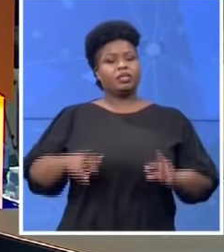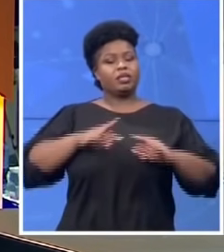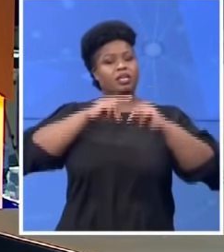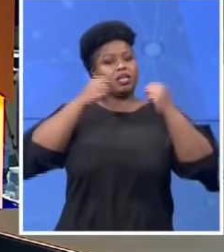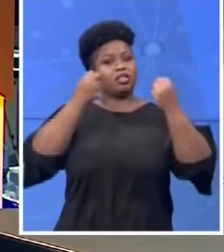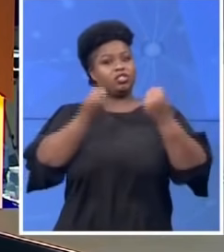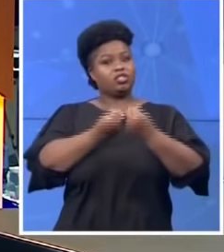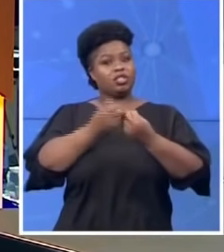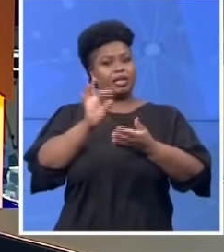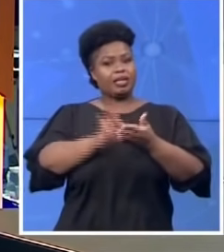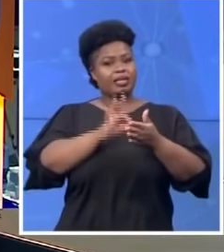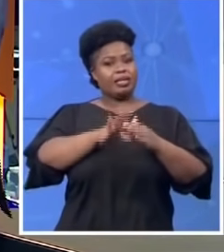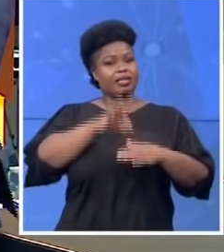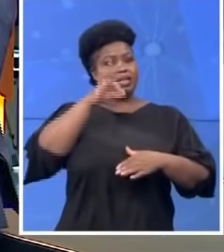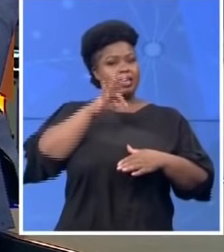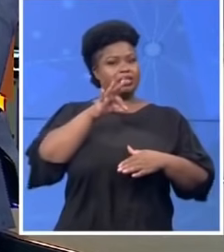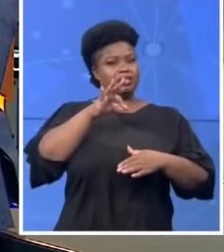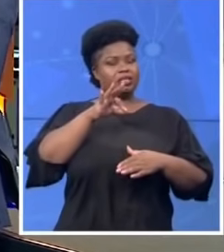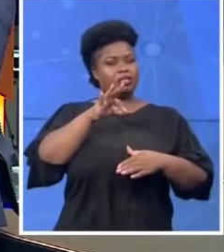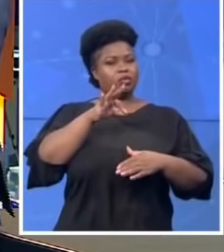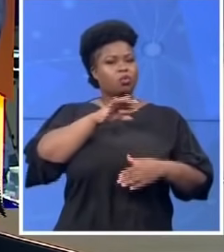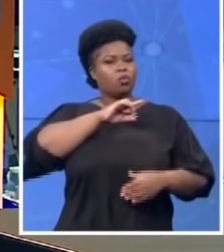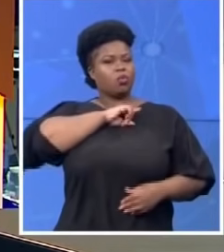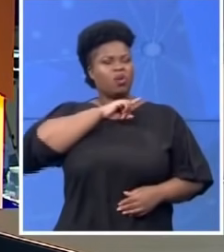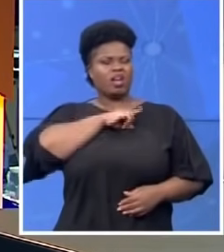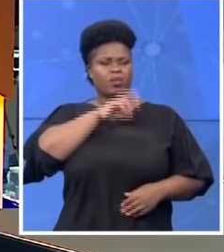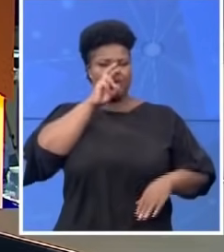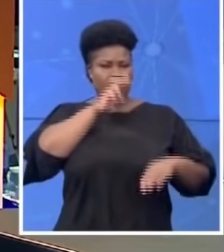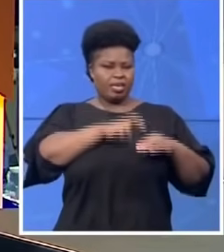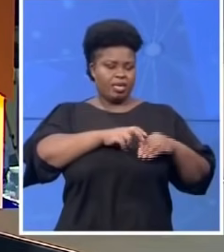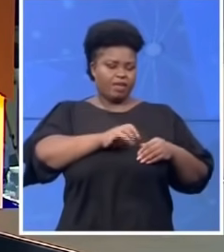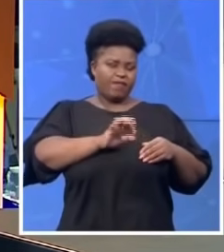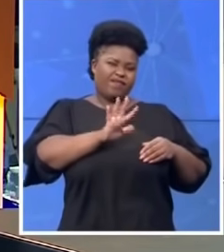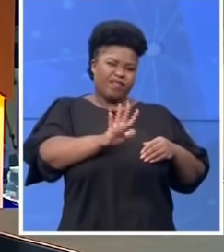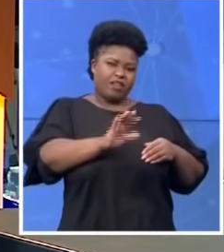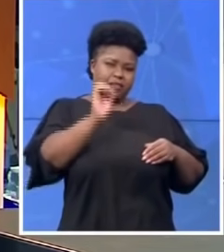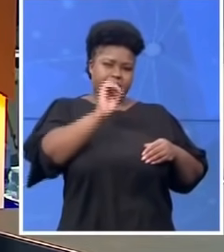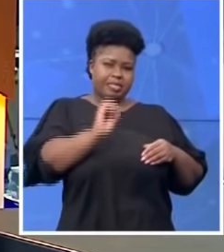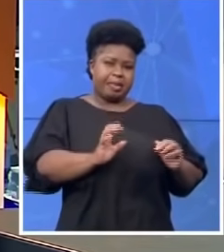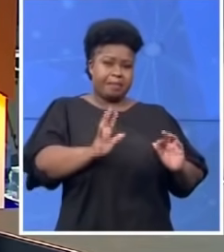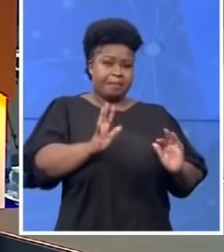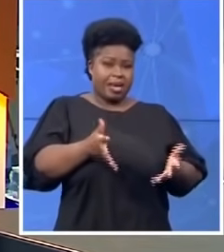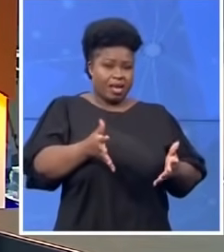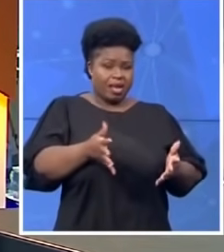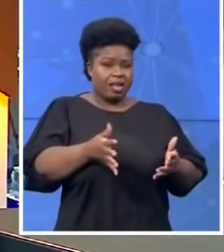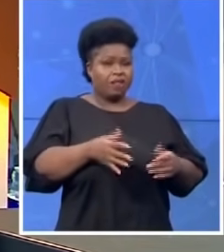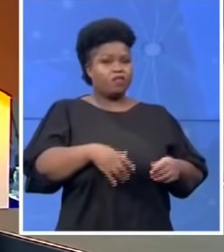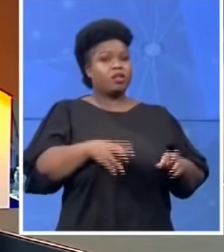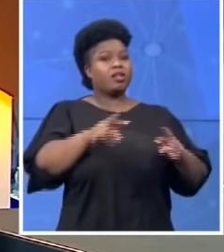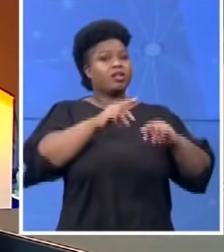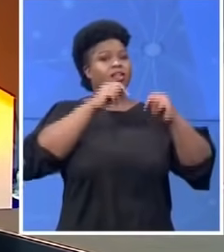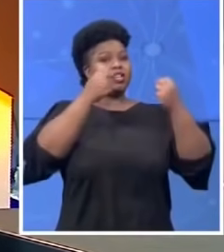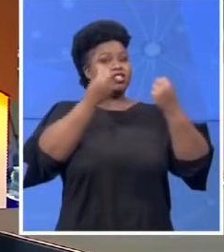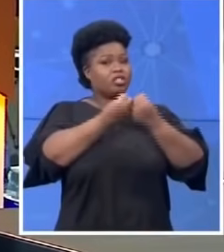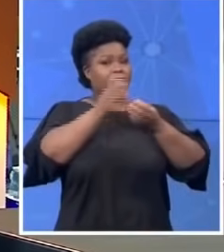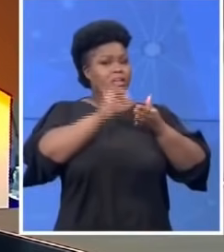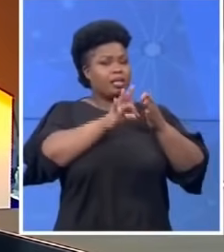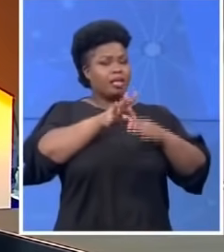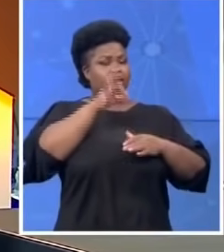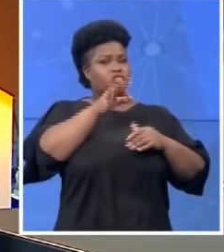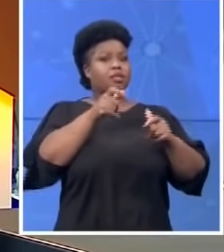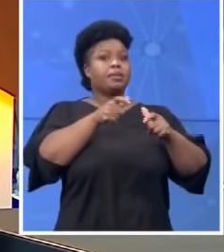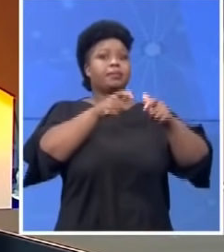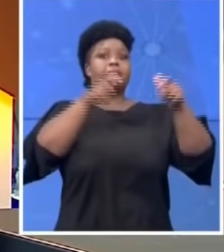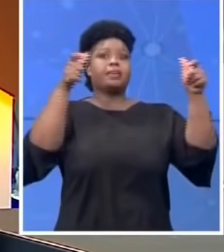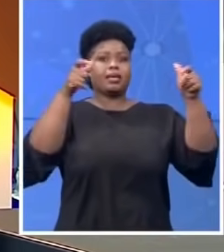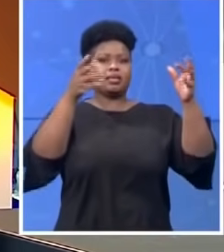of 5%. It's because the national elections, we're working with bigger numbers there. But with the local government elections, we